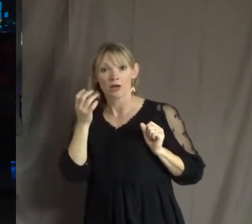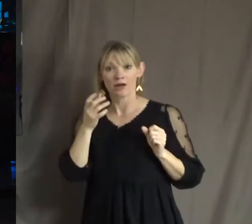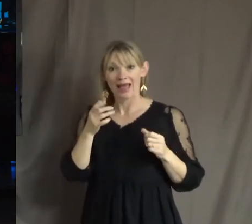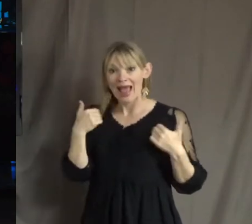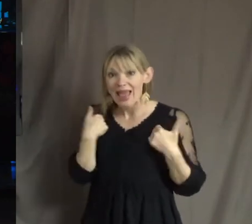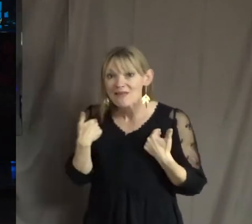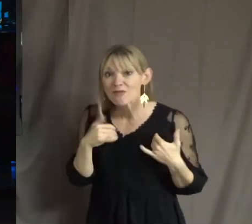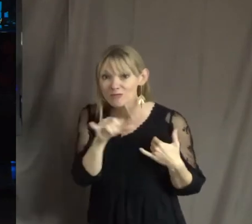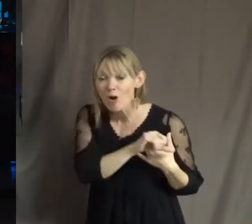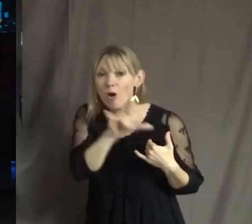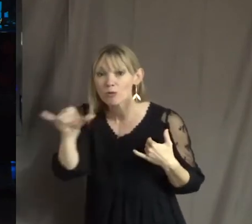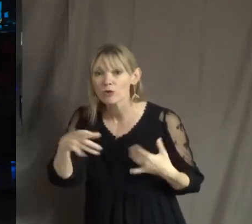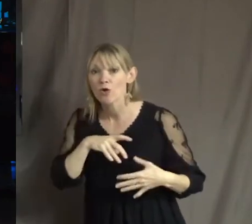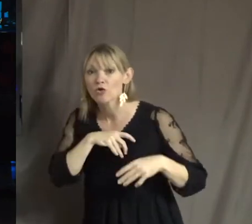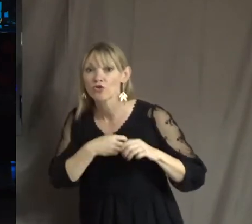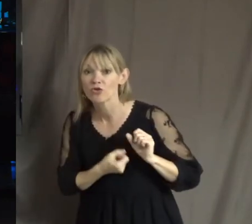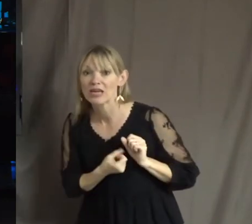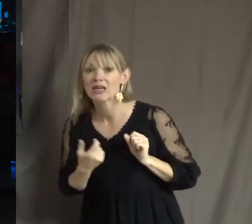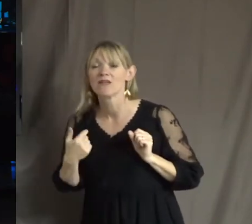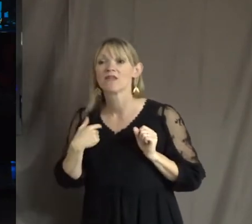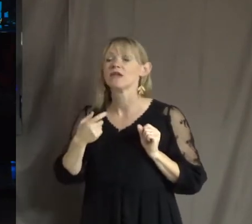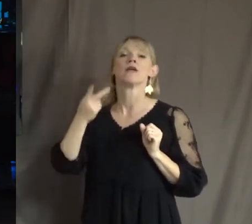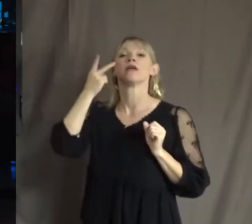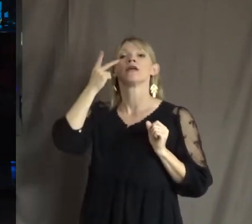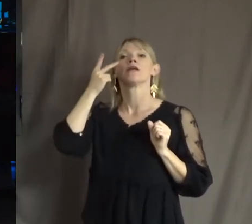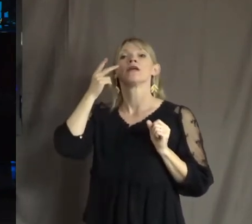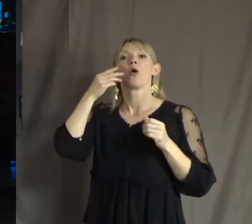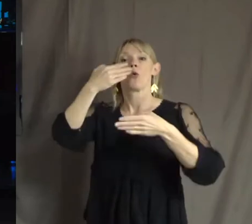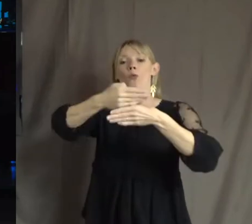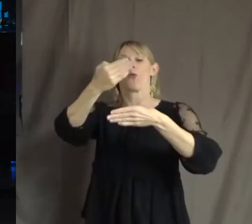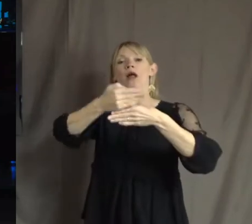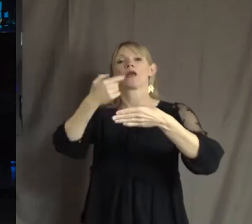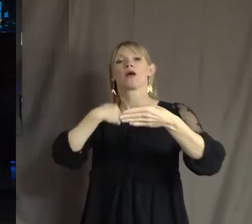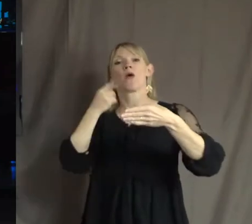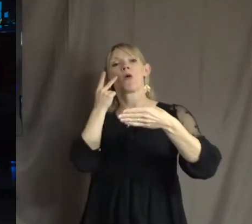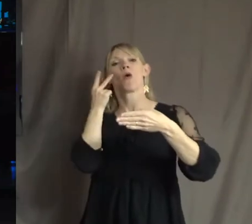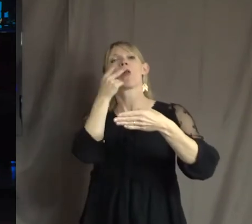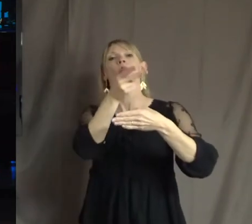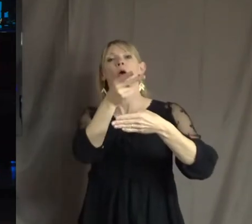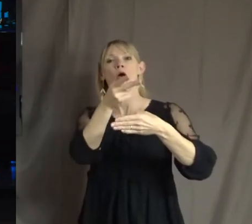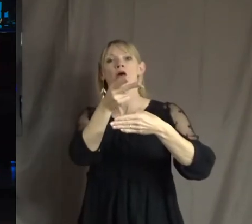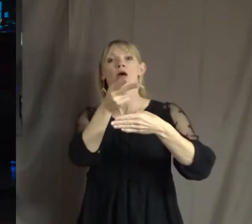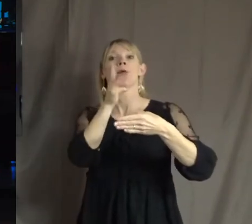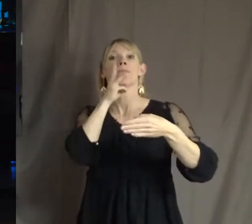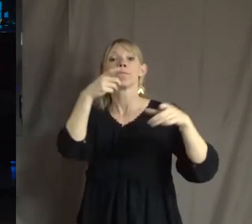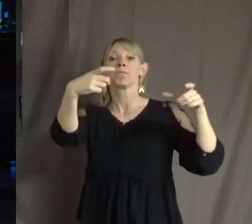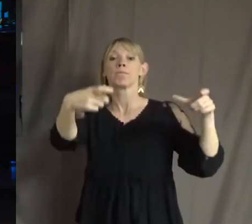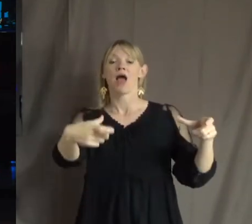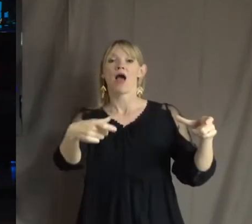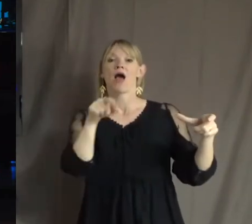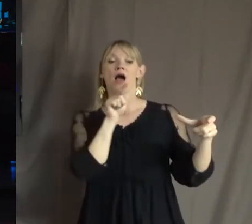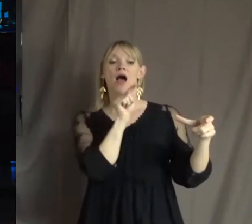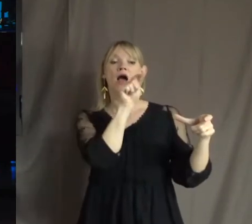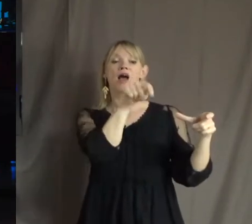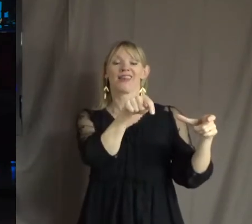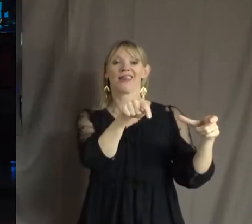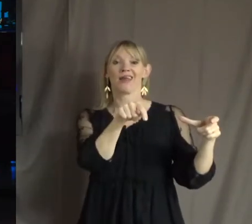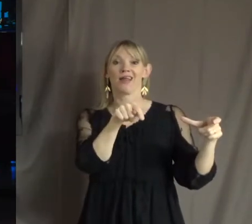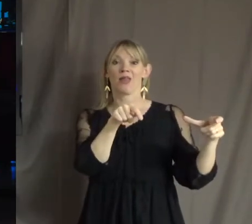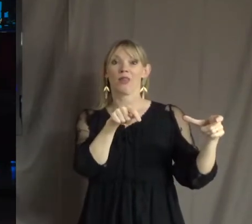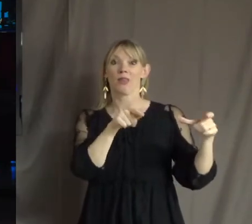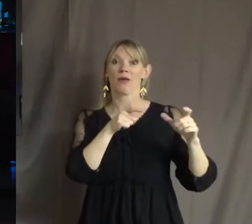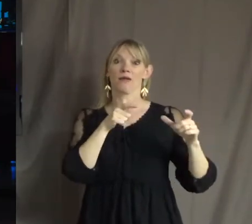also grieve. And so I looked out her kitchen window, and there was a pond out there. And evidently the main buffalo